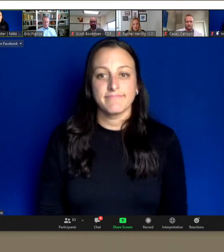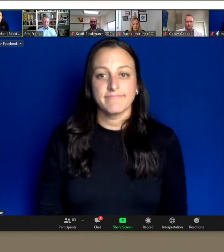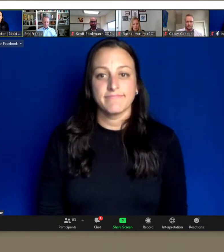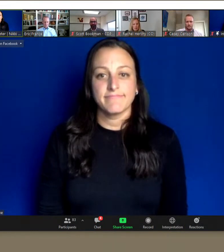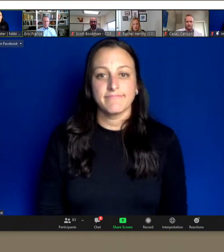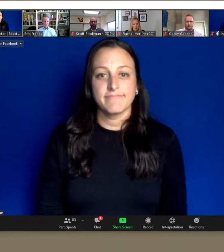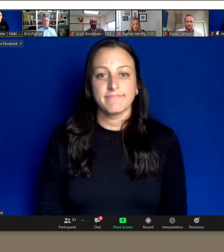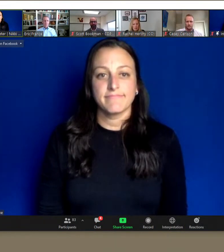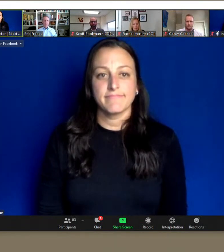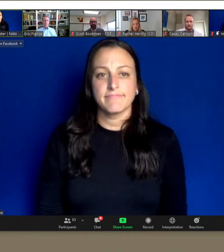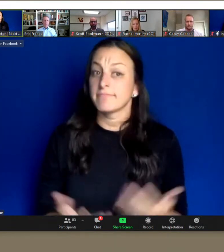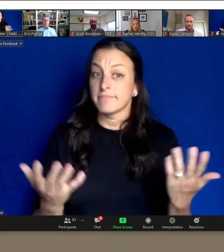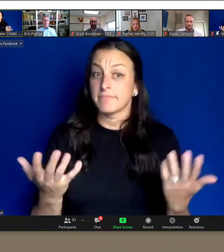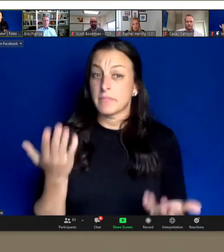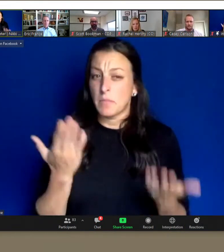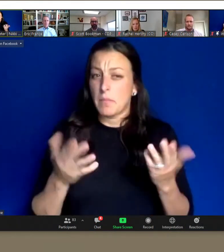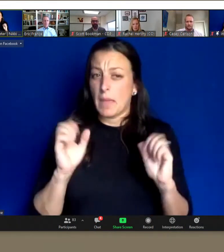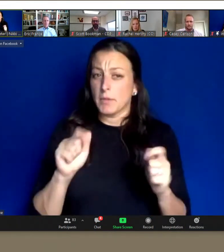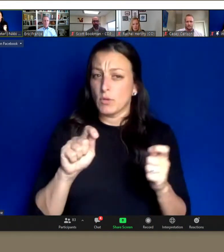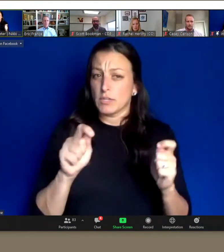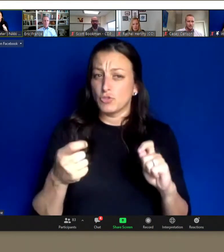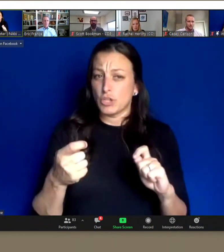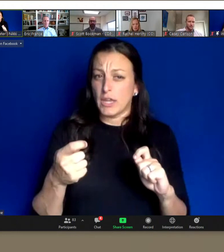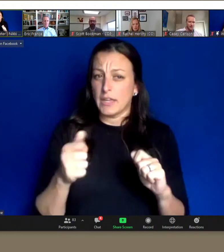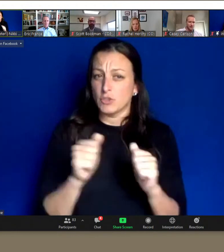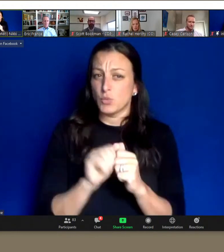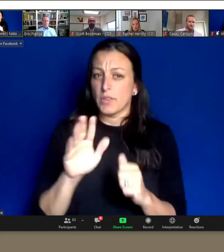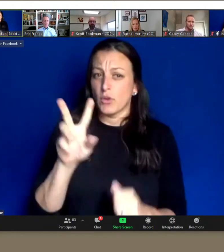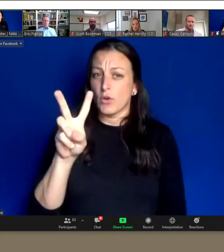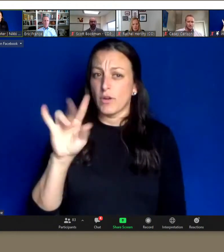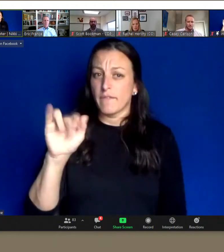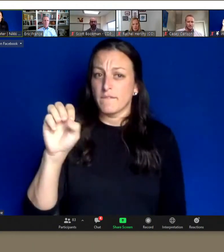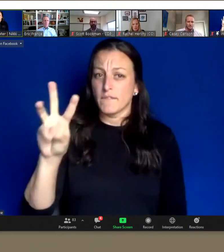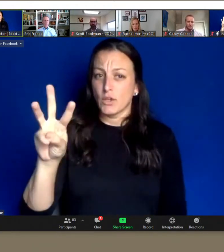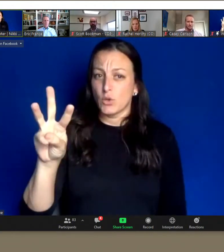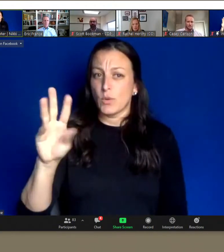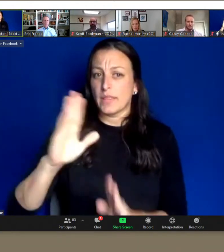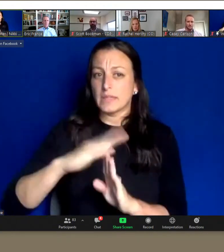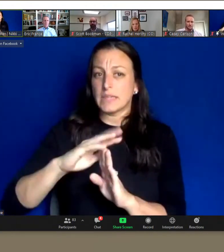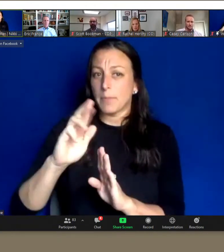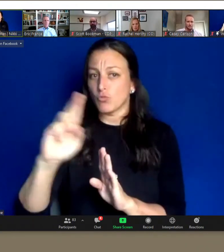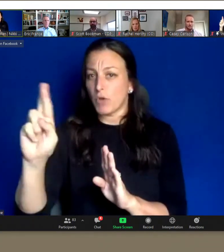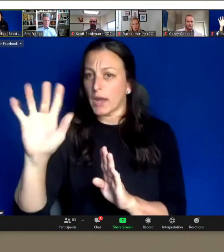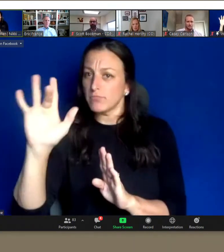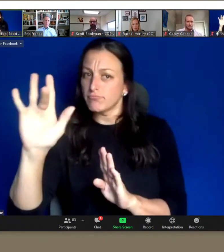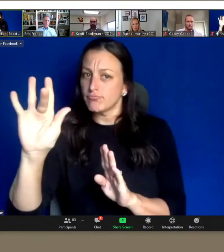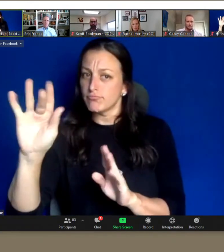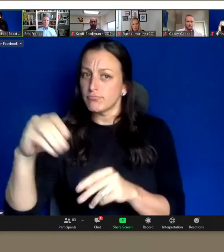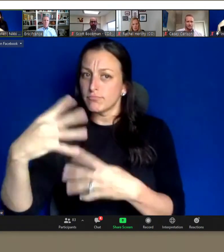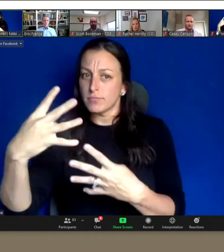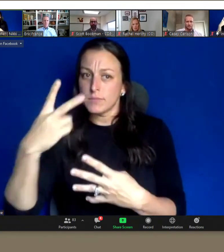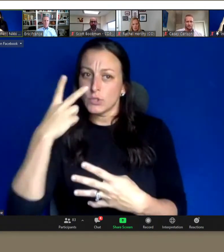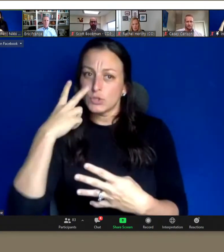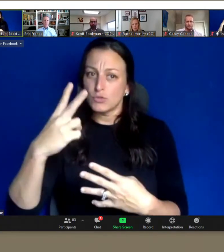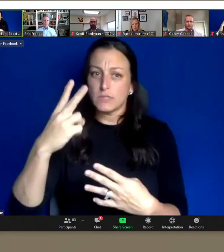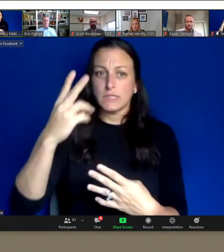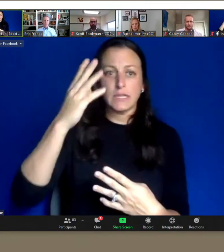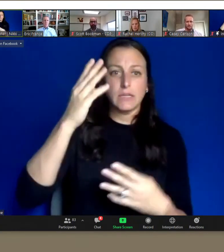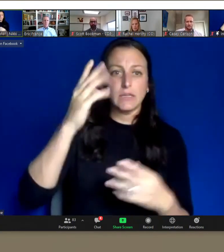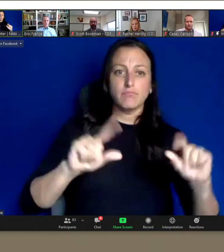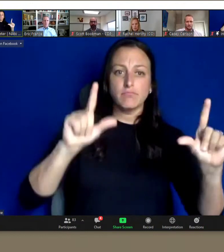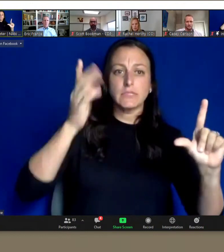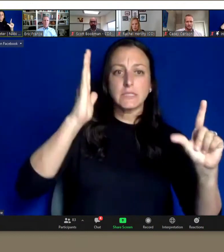Okay, it looks, you may be able to change that in the view menu at the top right of the window as well, whether it's speaker or gallery to,